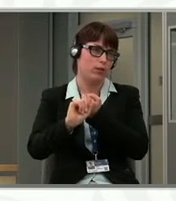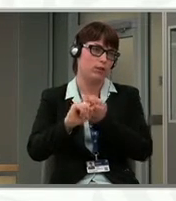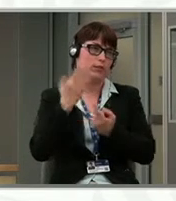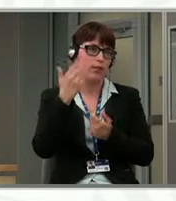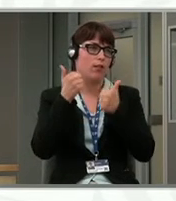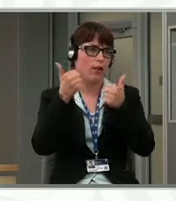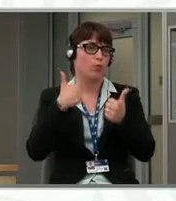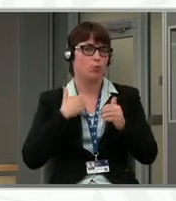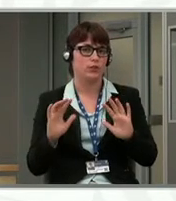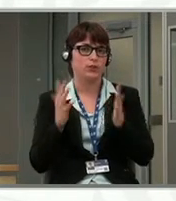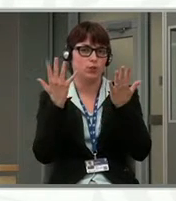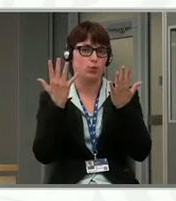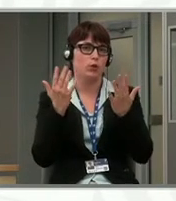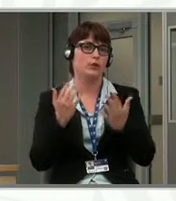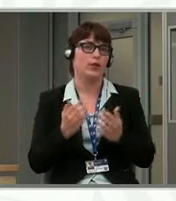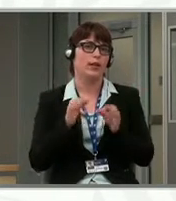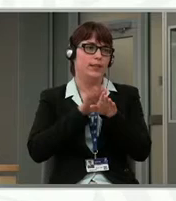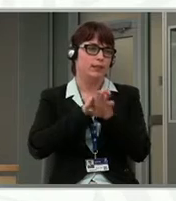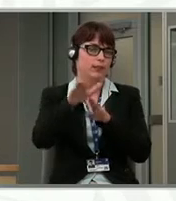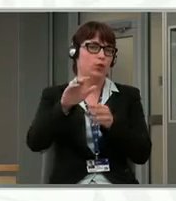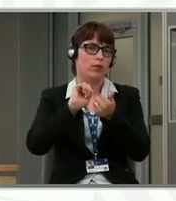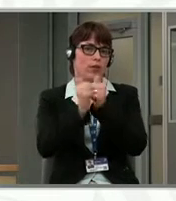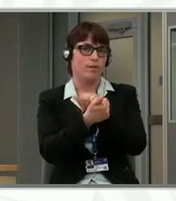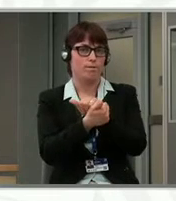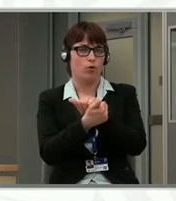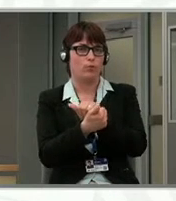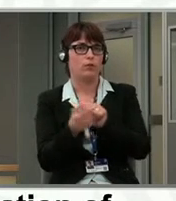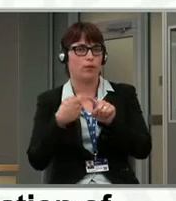through the cooperation of social services, we can